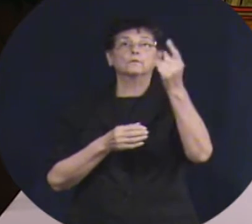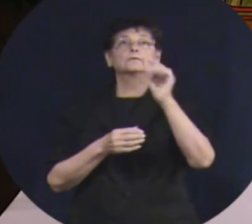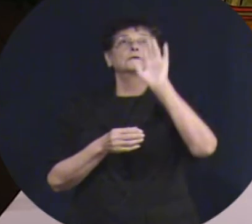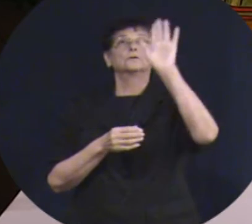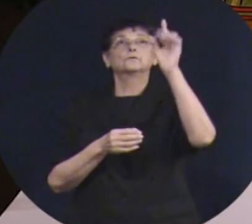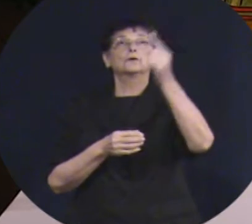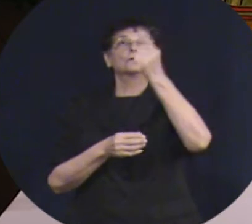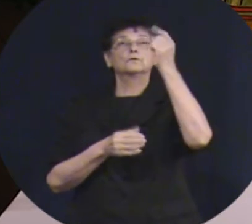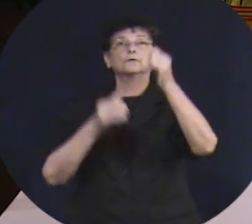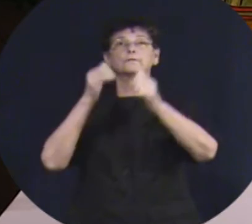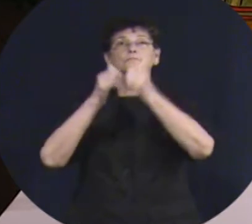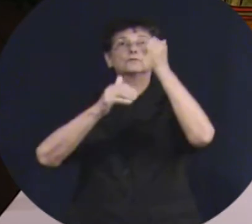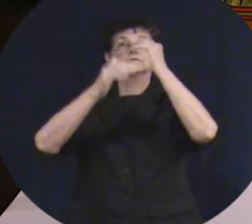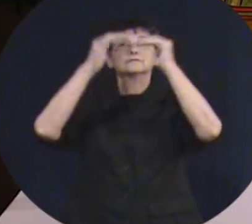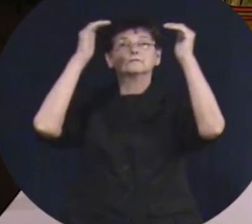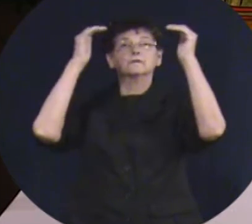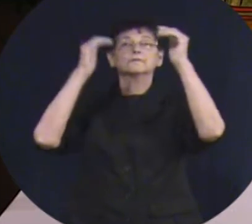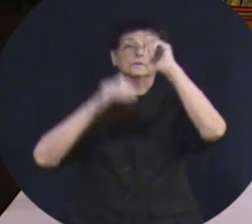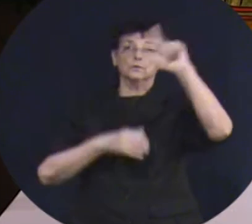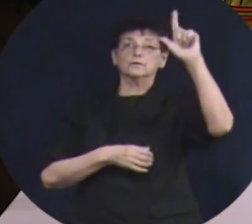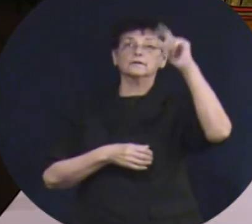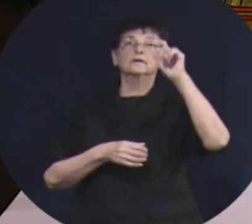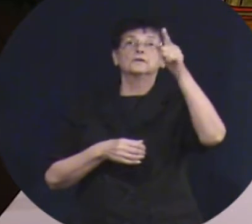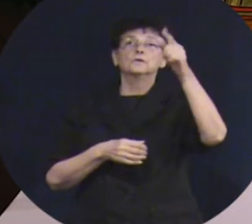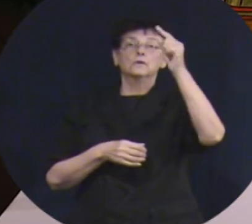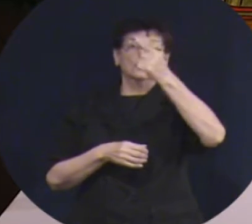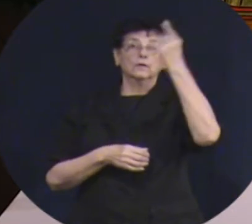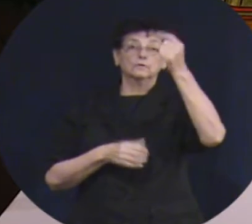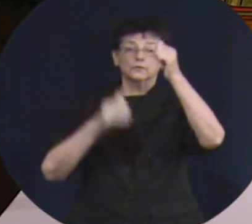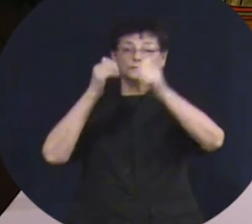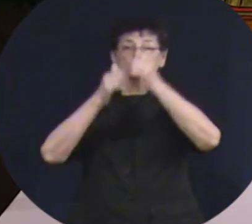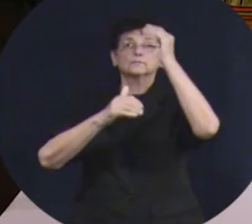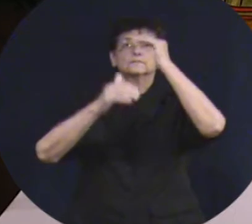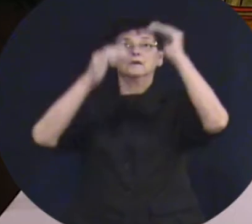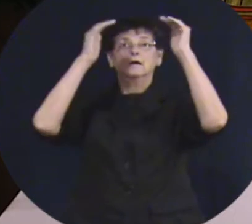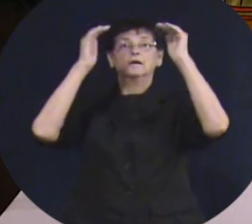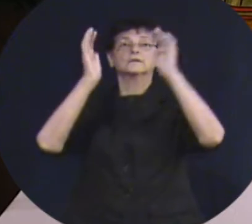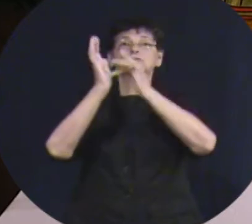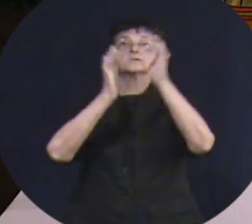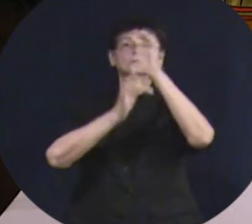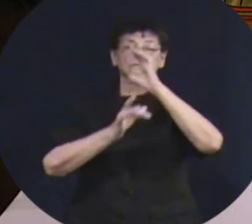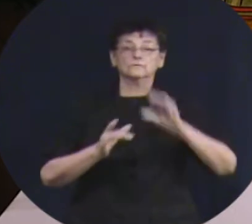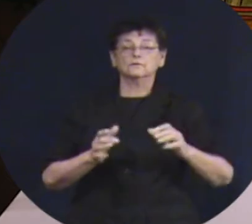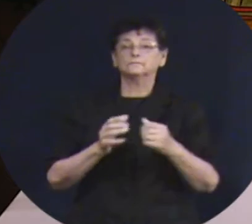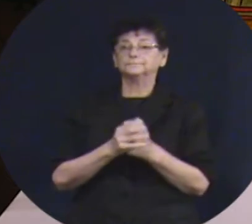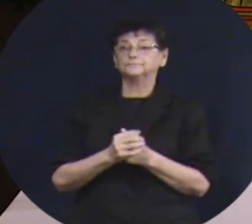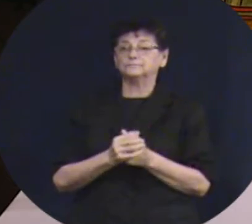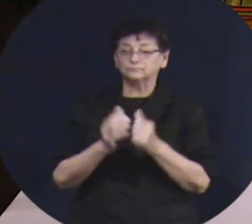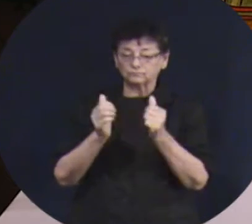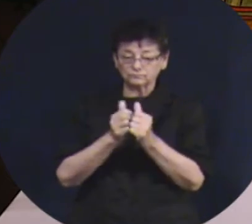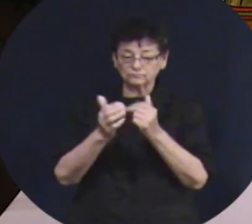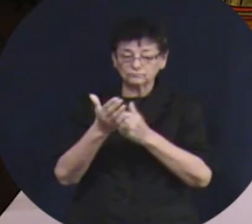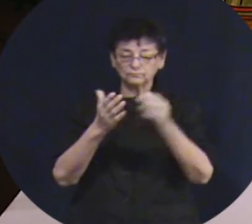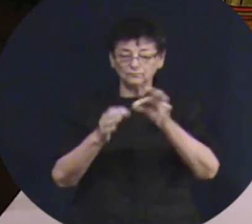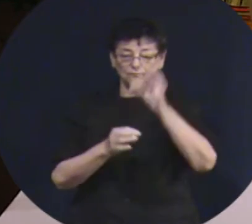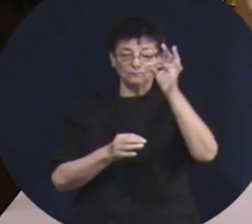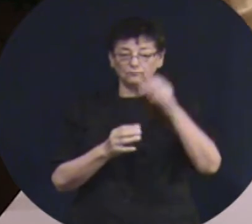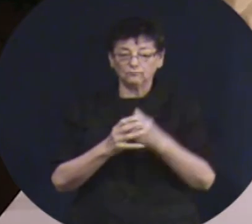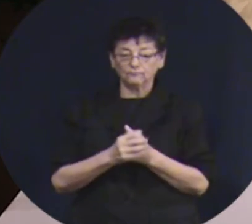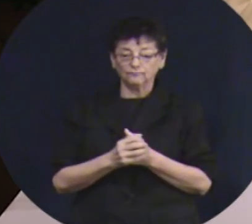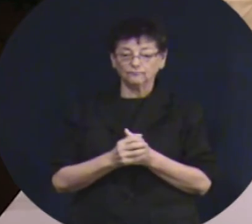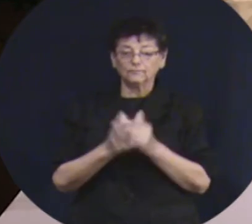One. You alone are the Lord. You alone are the Most High, Jesus Christ, with the Holy